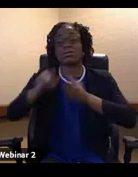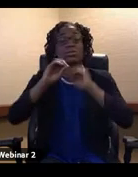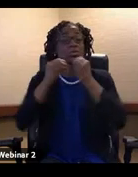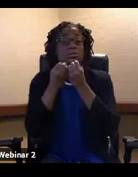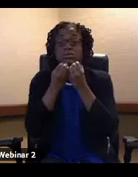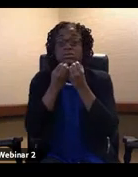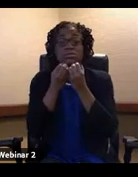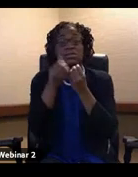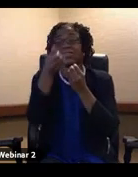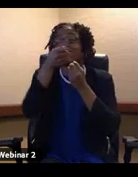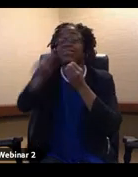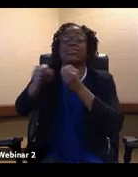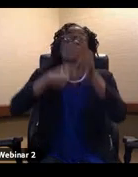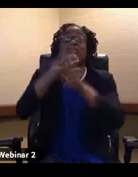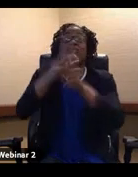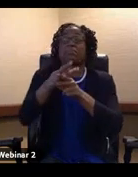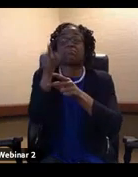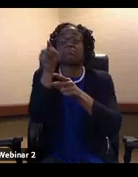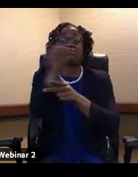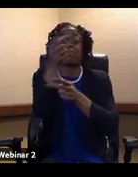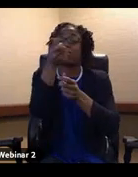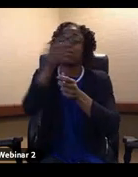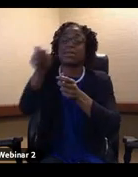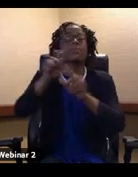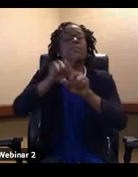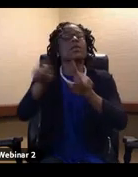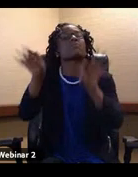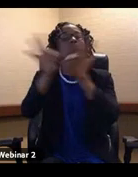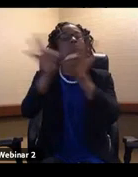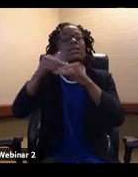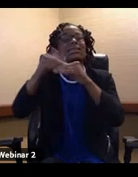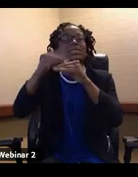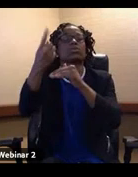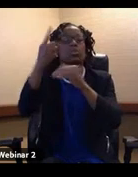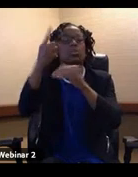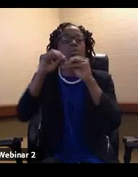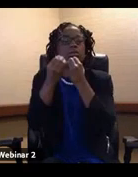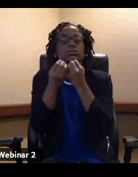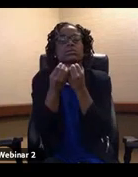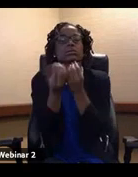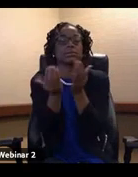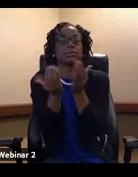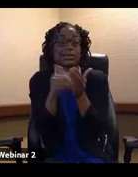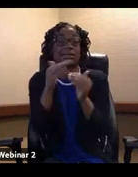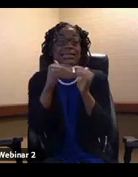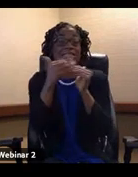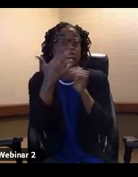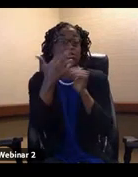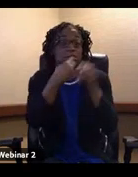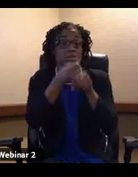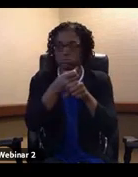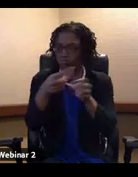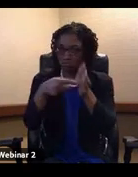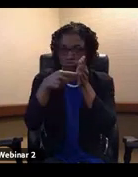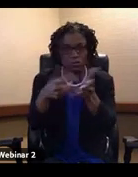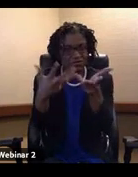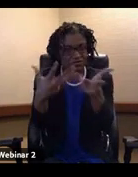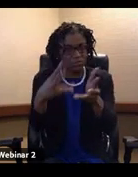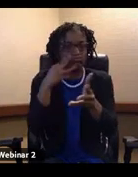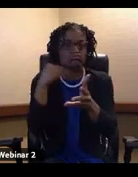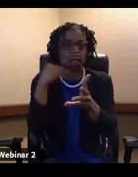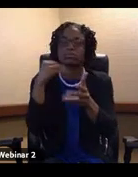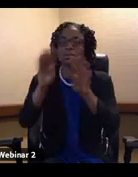any organization of any type, but they have to partner with at least one organization. Again, if you have at least 3 years demonstrated experience